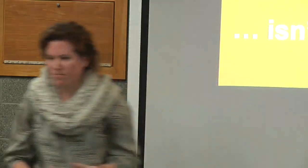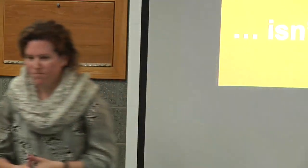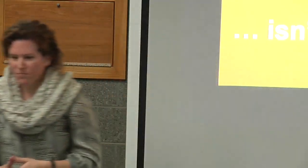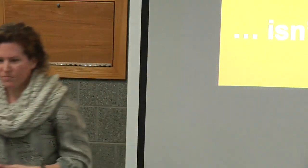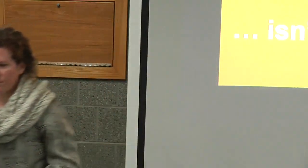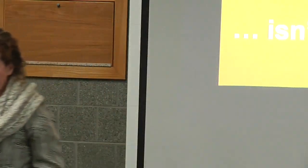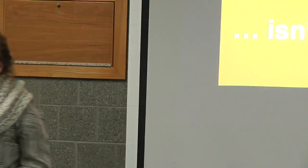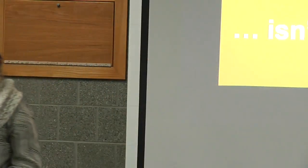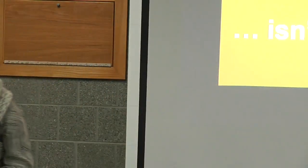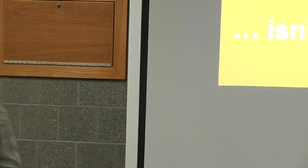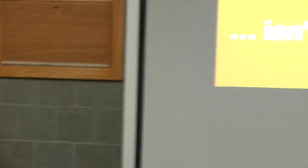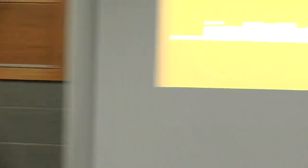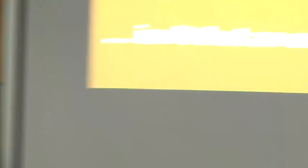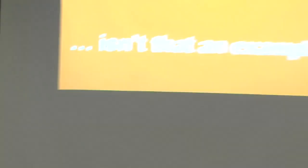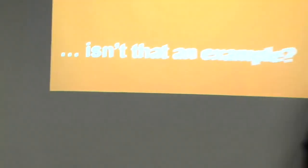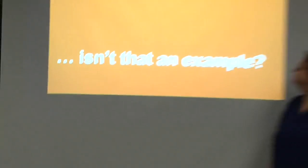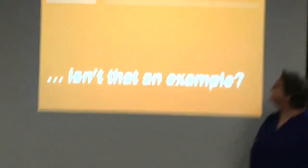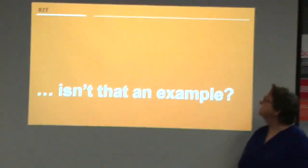approach.